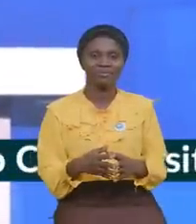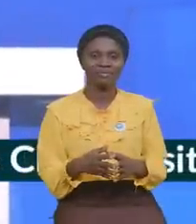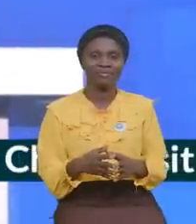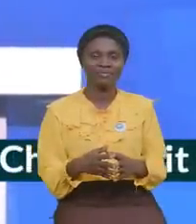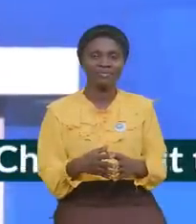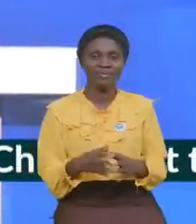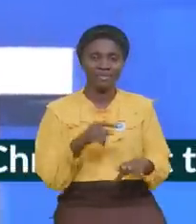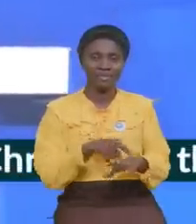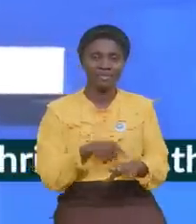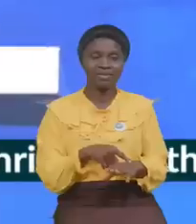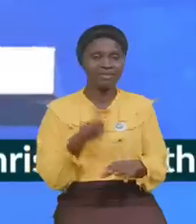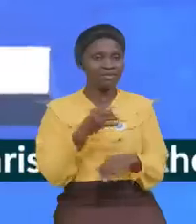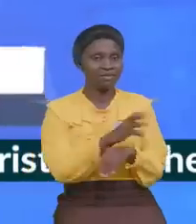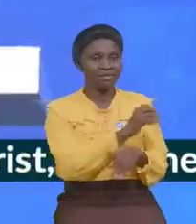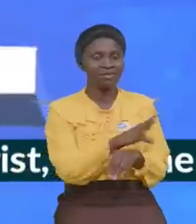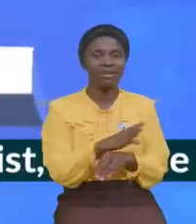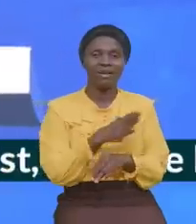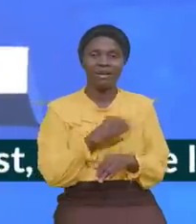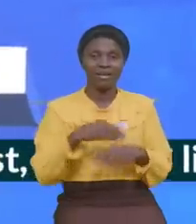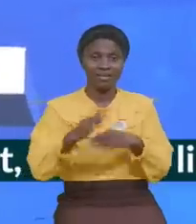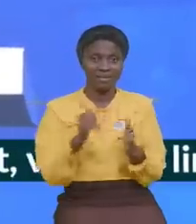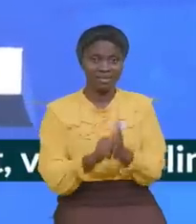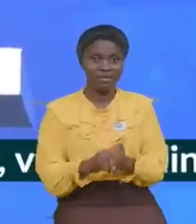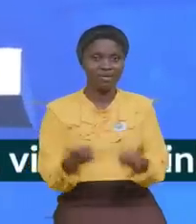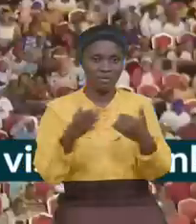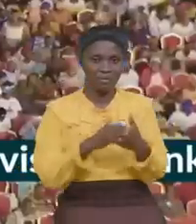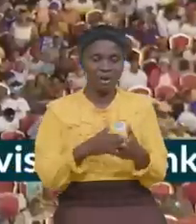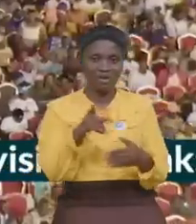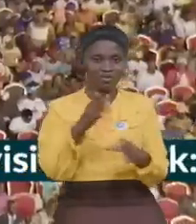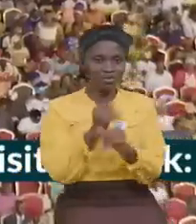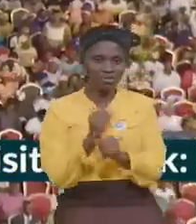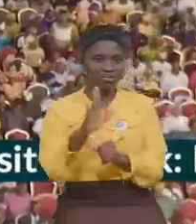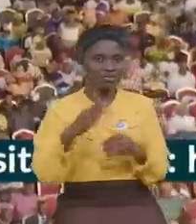receive the healer and your healing tonight in Jesus' name.